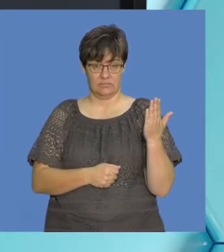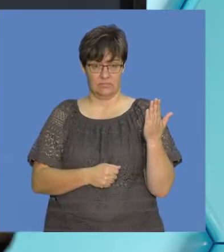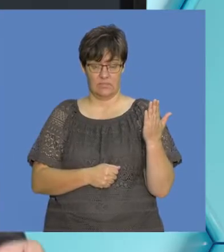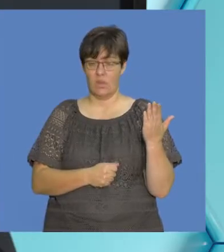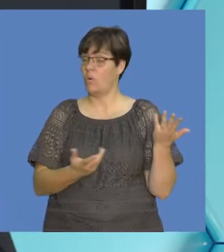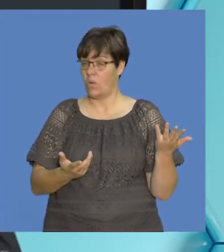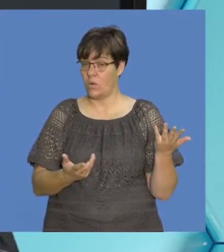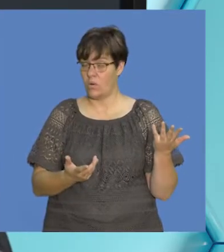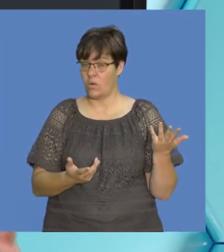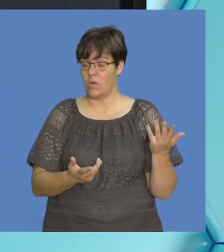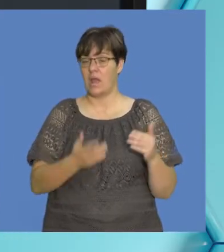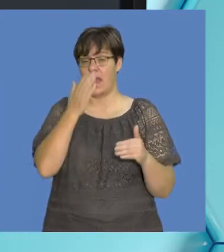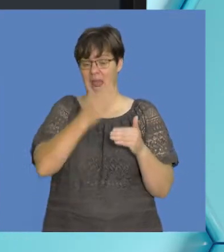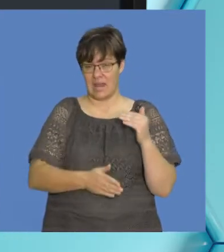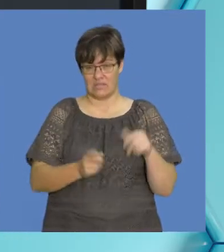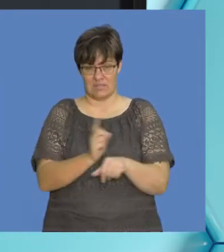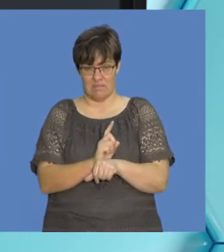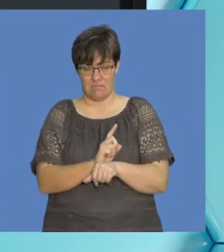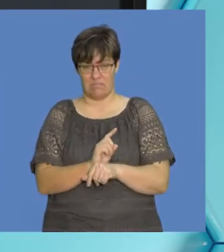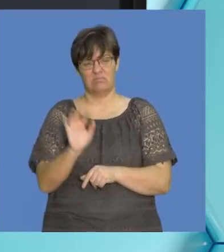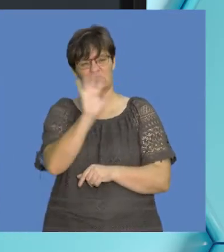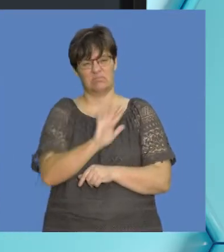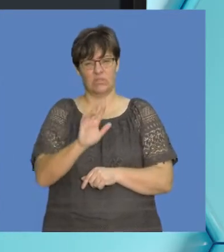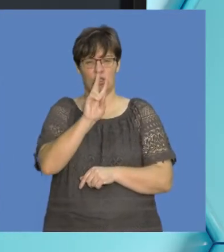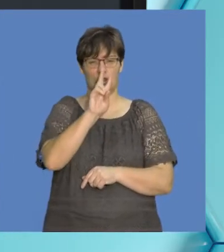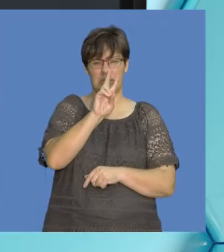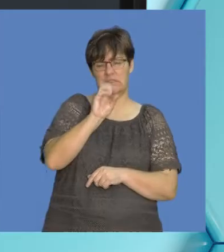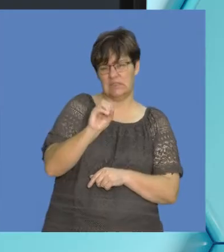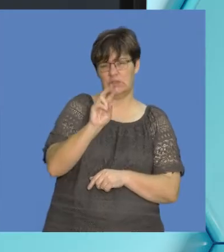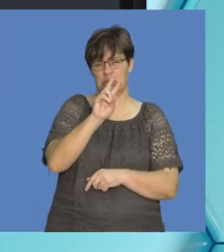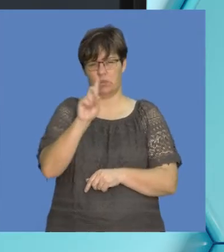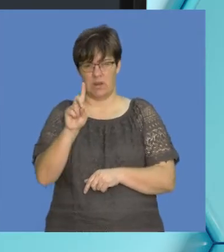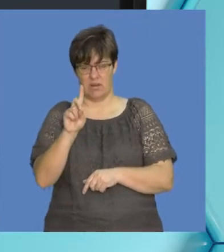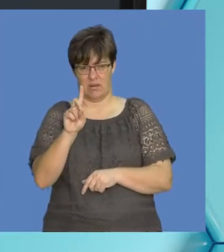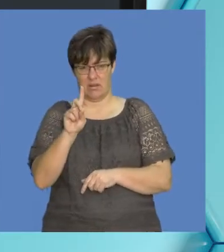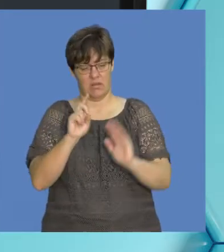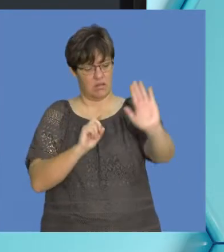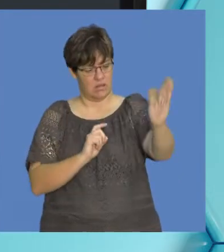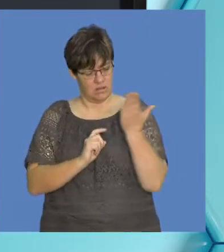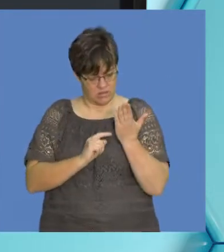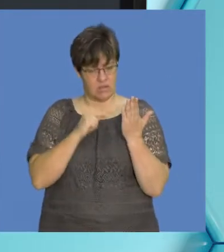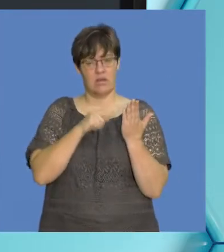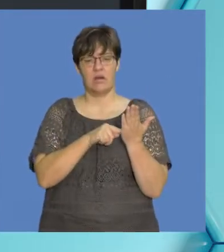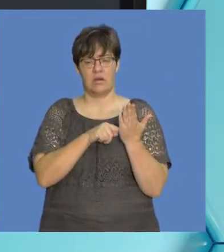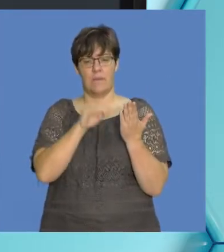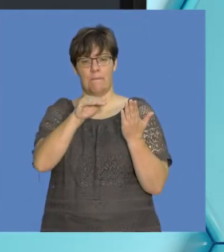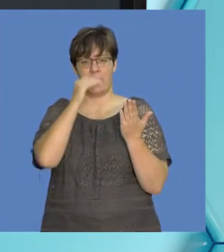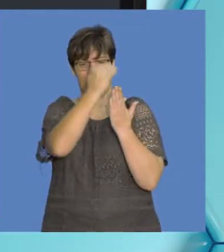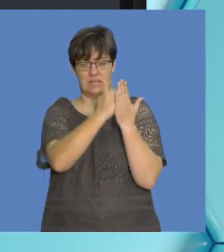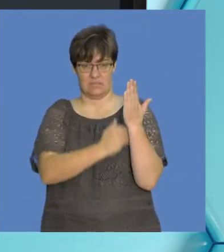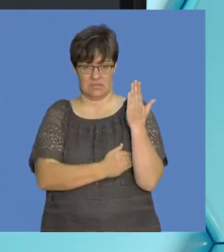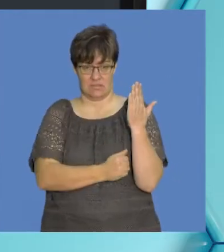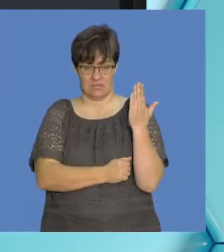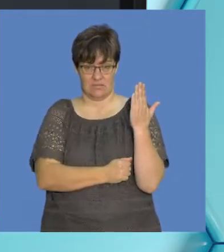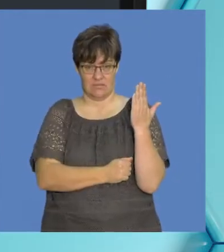the end of the period, normally around about the 20th or the 21st of the month, the bank will send you your bank